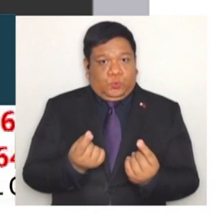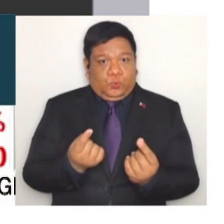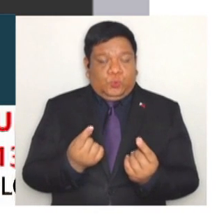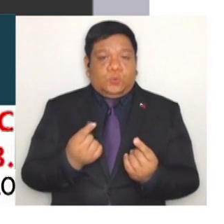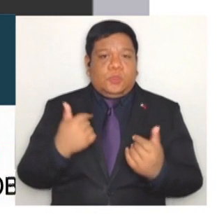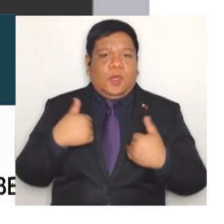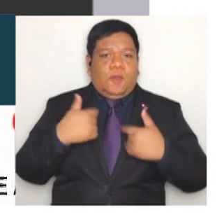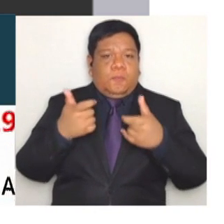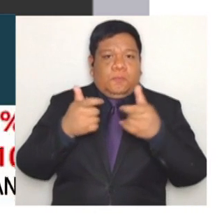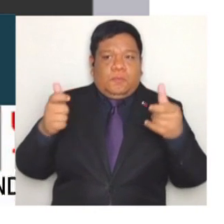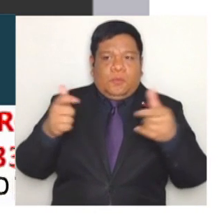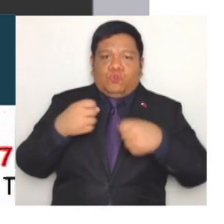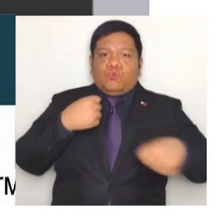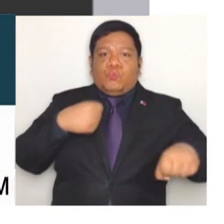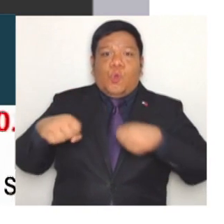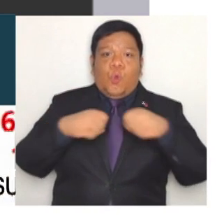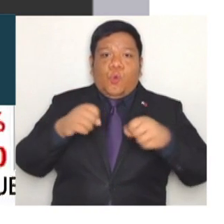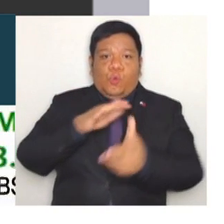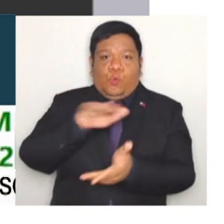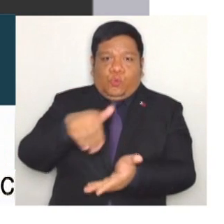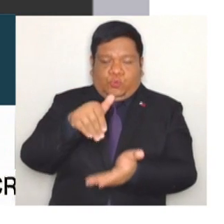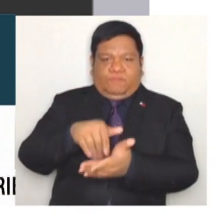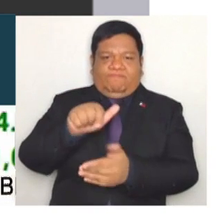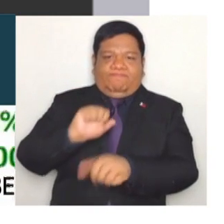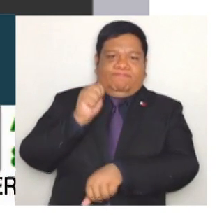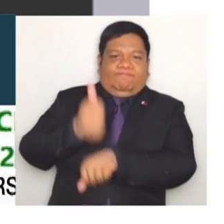sports complex that will be bringing,